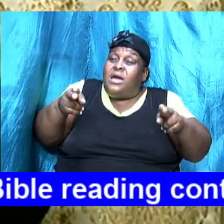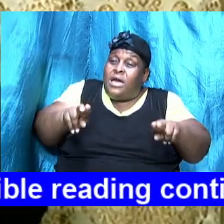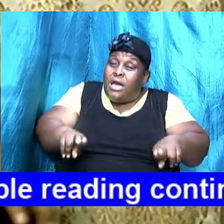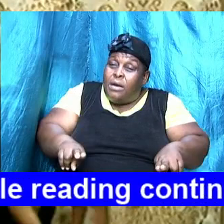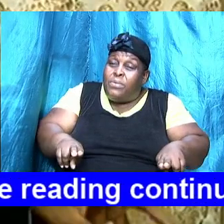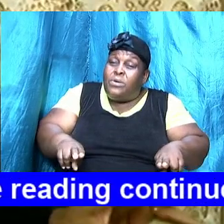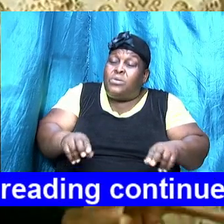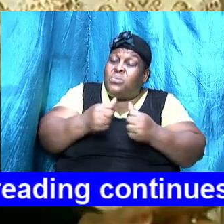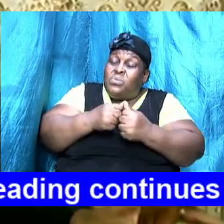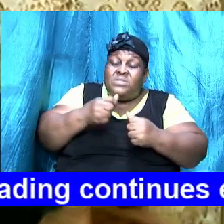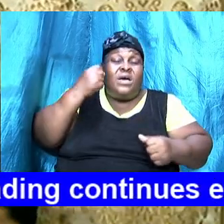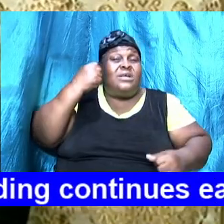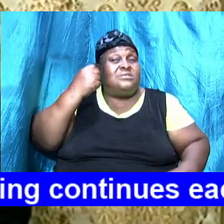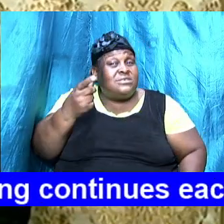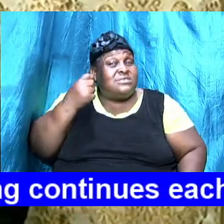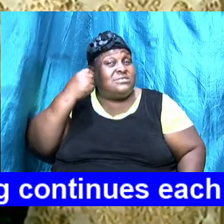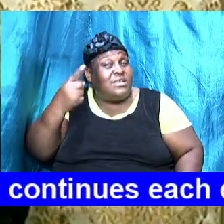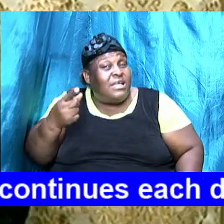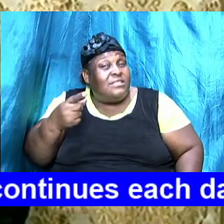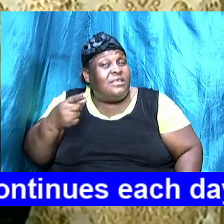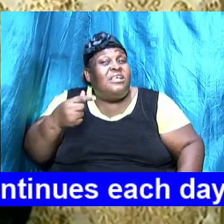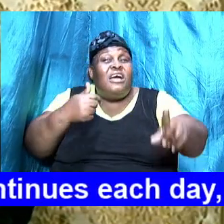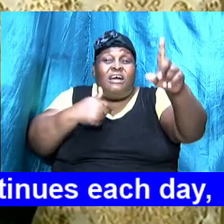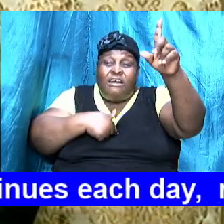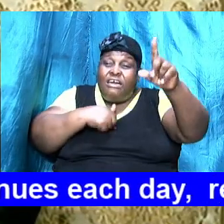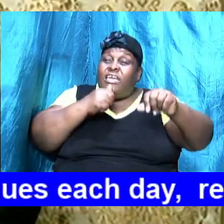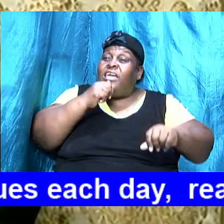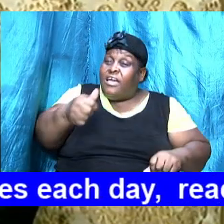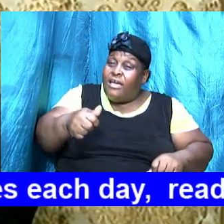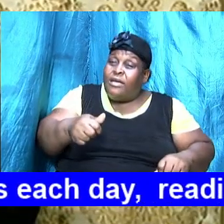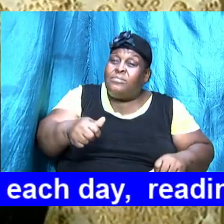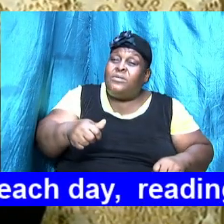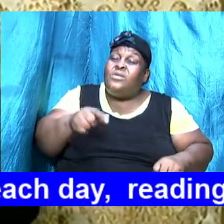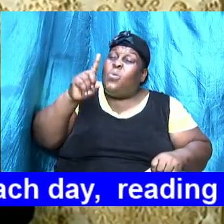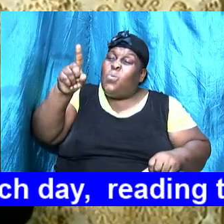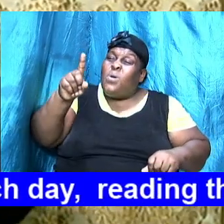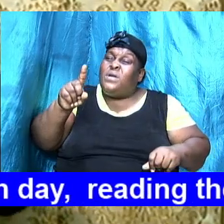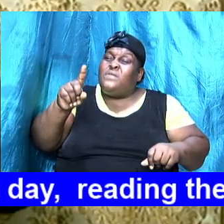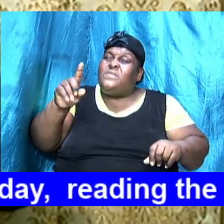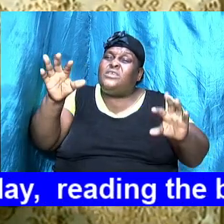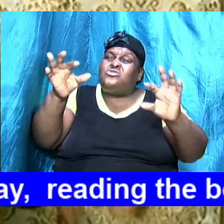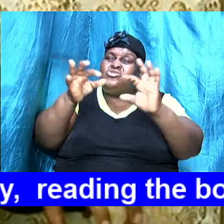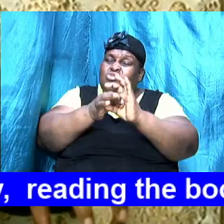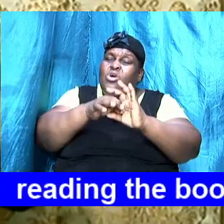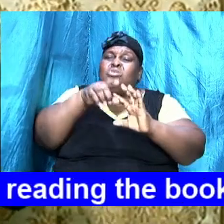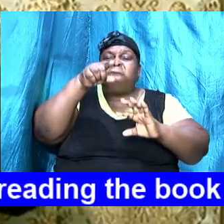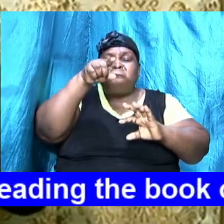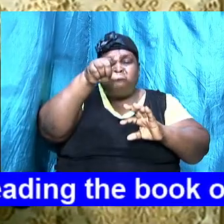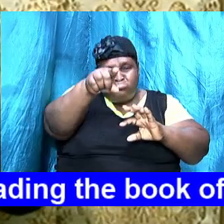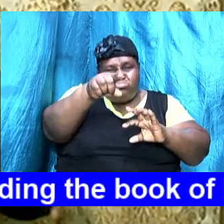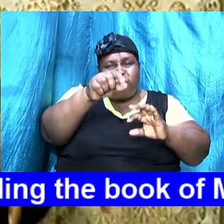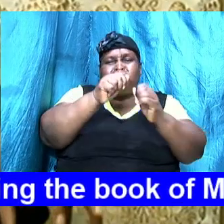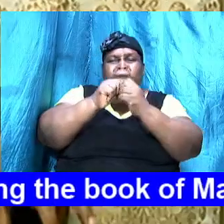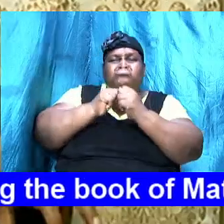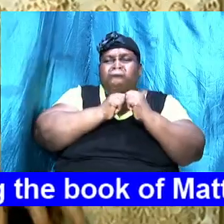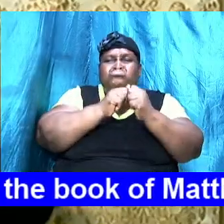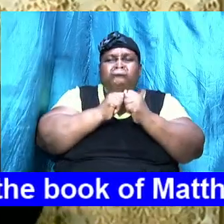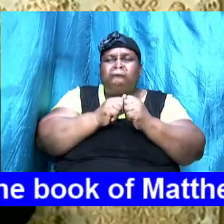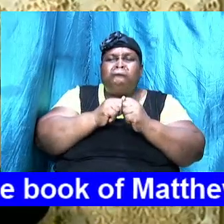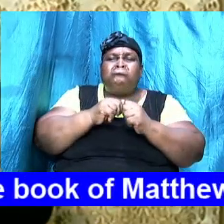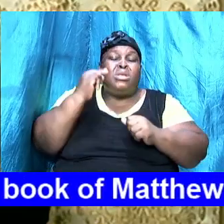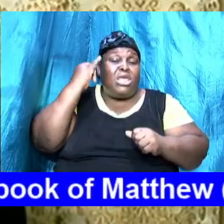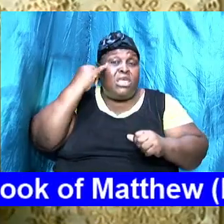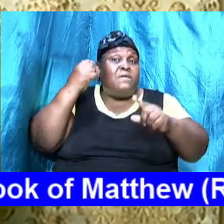the understanding that I am the one that joined you together. And if me put you together, nobody,